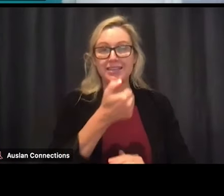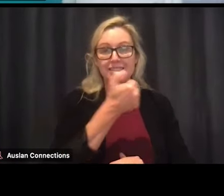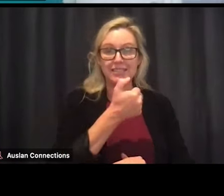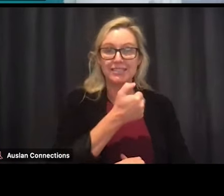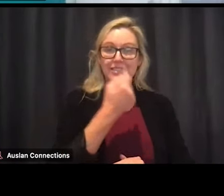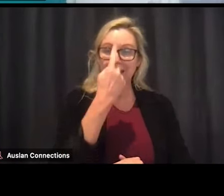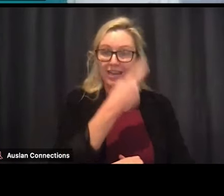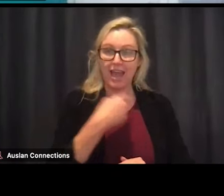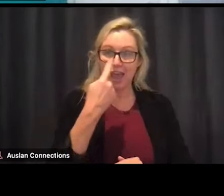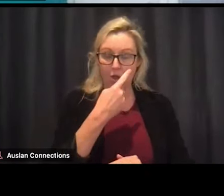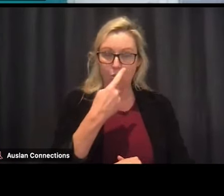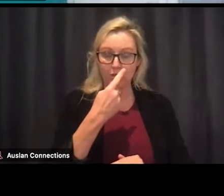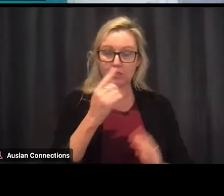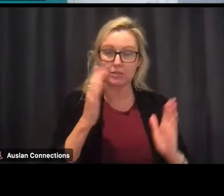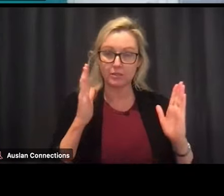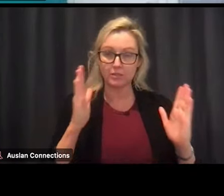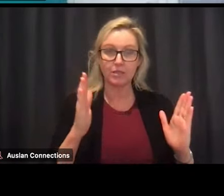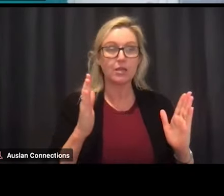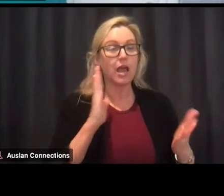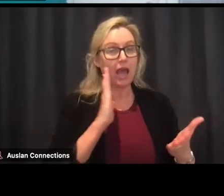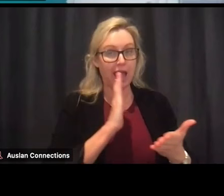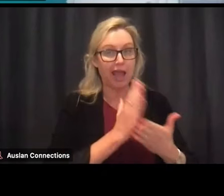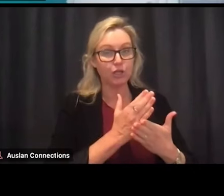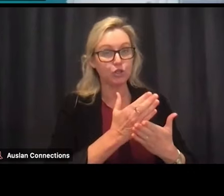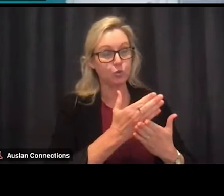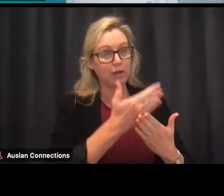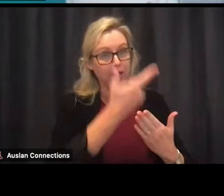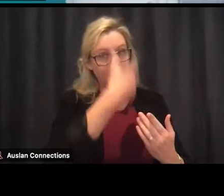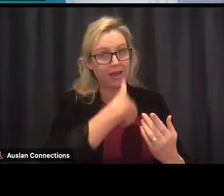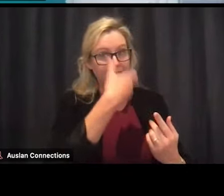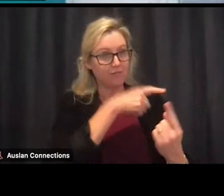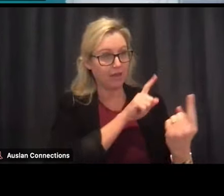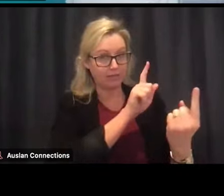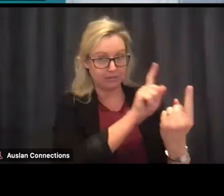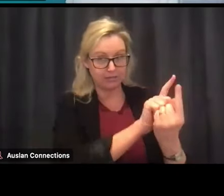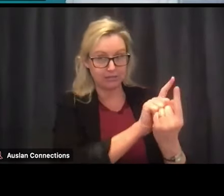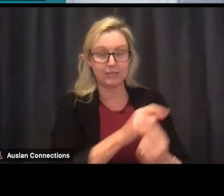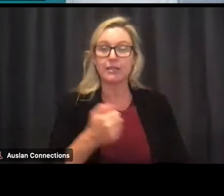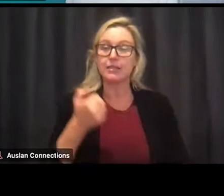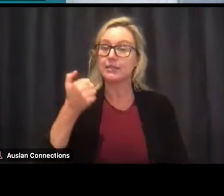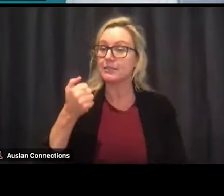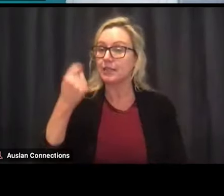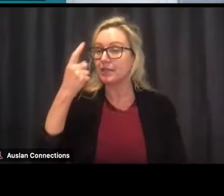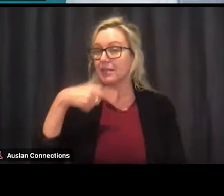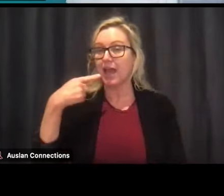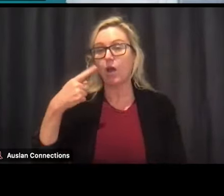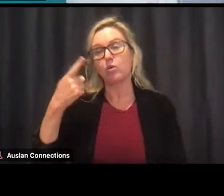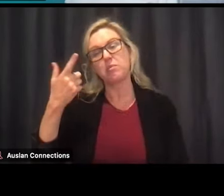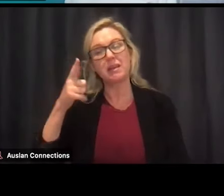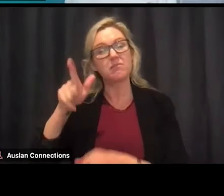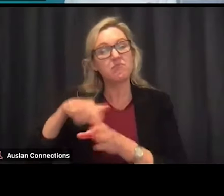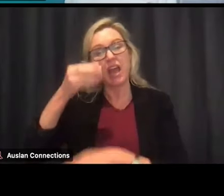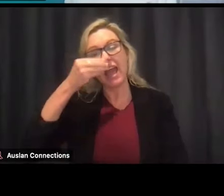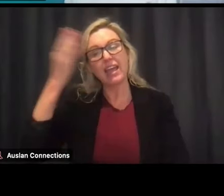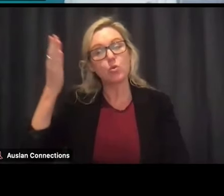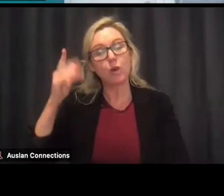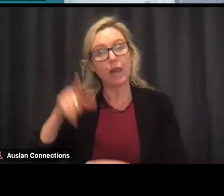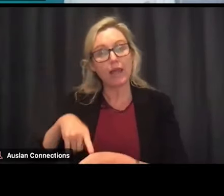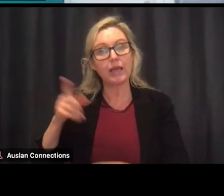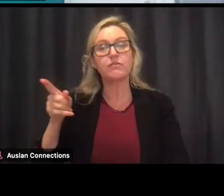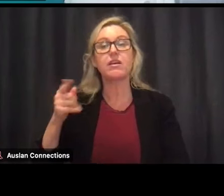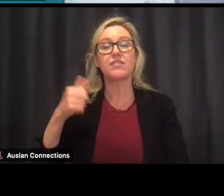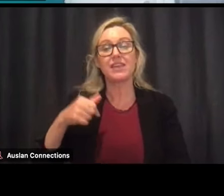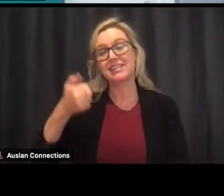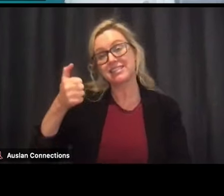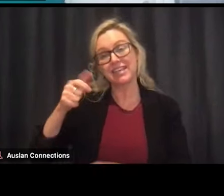was working, physically working, and 6 hours was a annual leave, then the 6 hours of